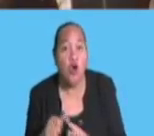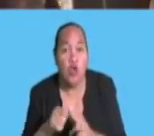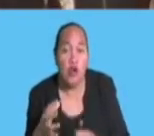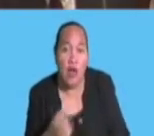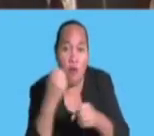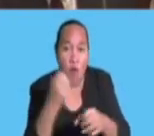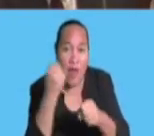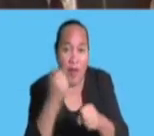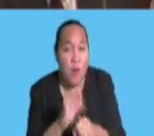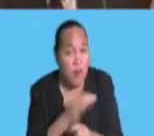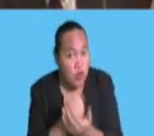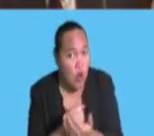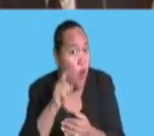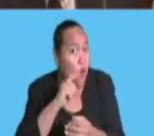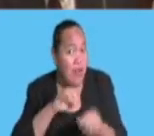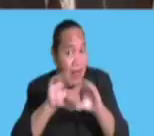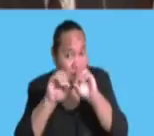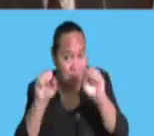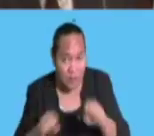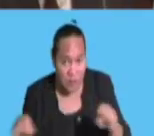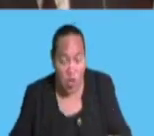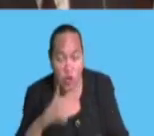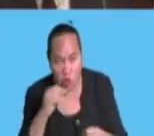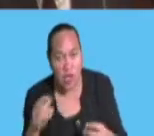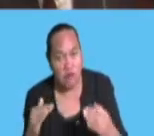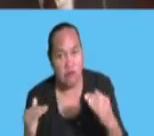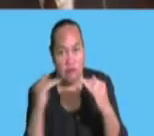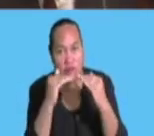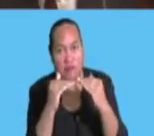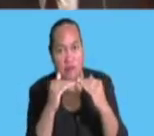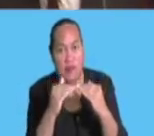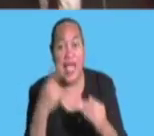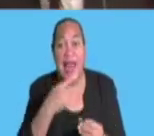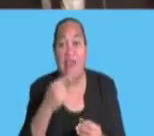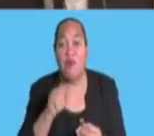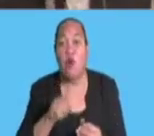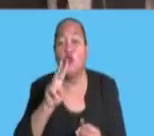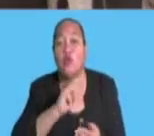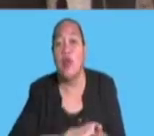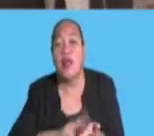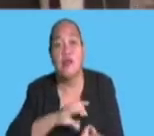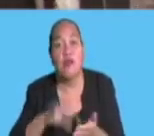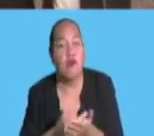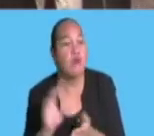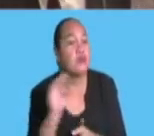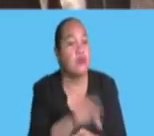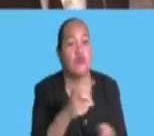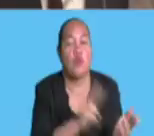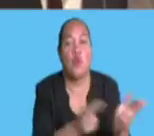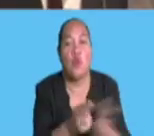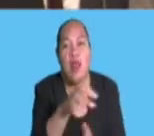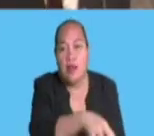that existing water articulation systems meets current water demands. 11.2 million has been allocated for the rural water supply